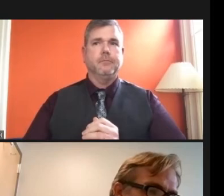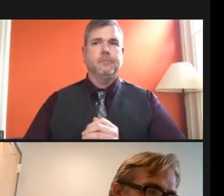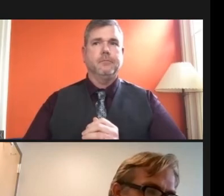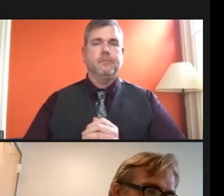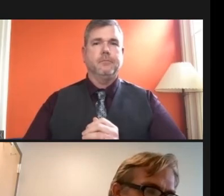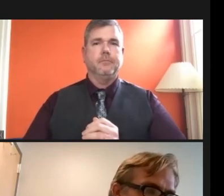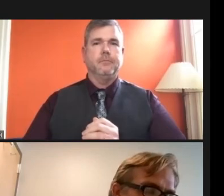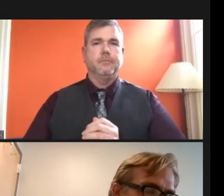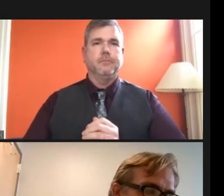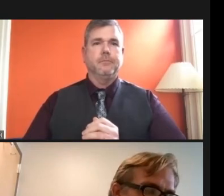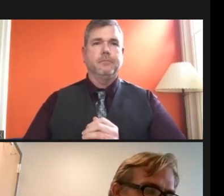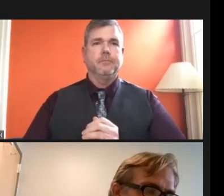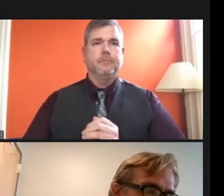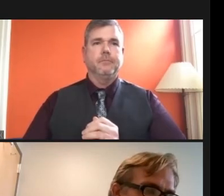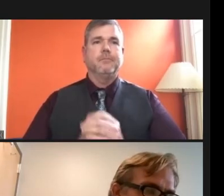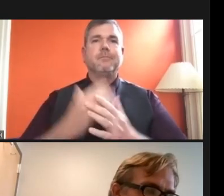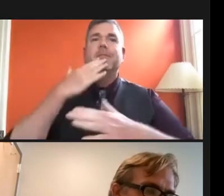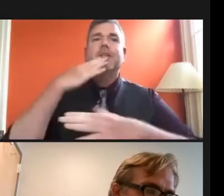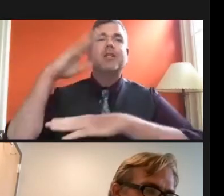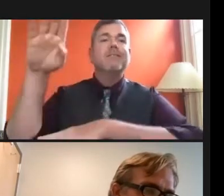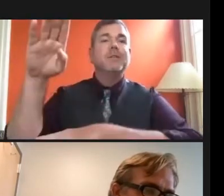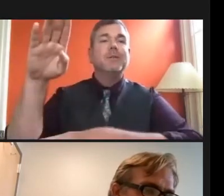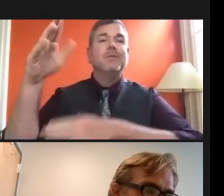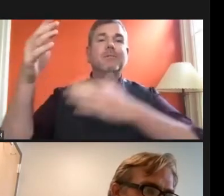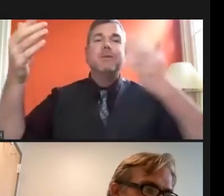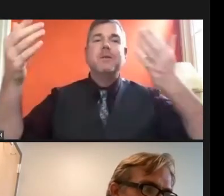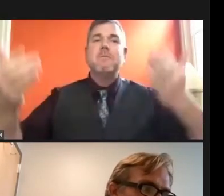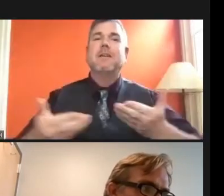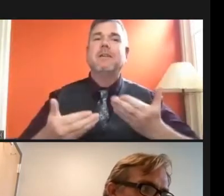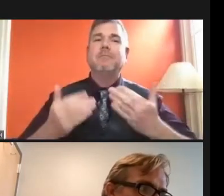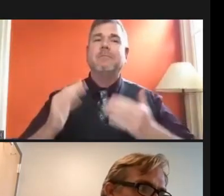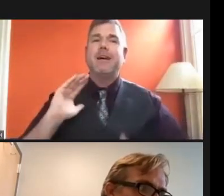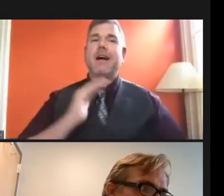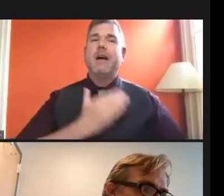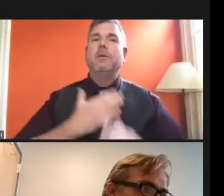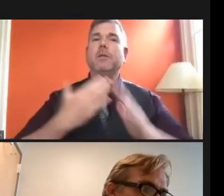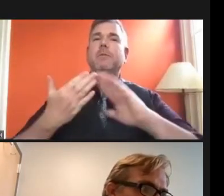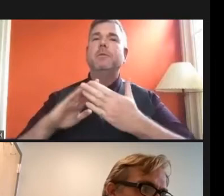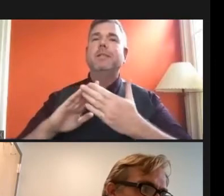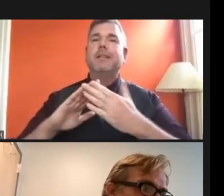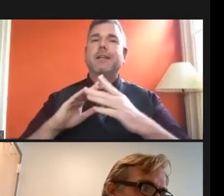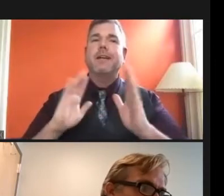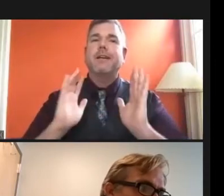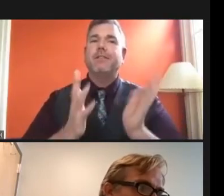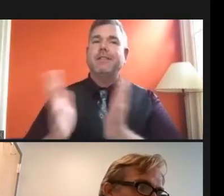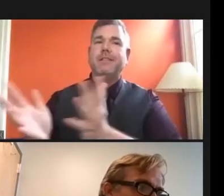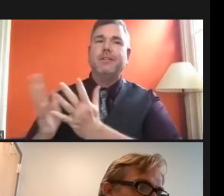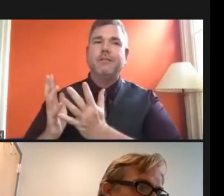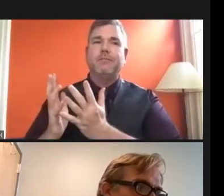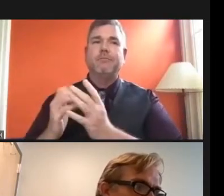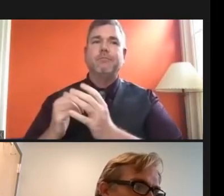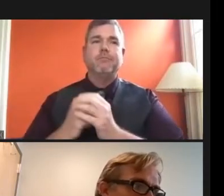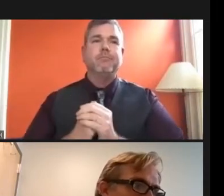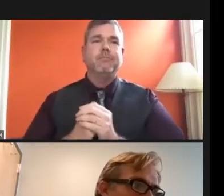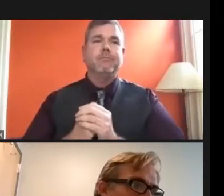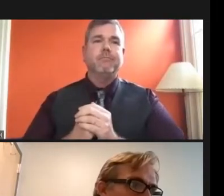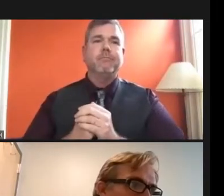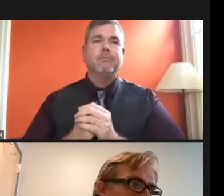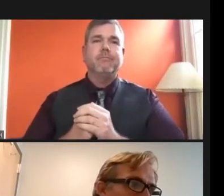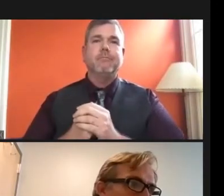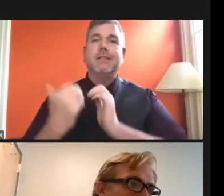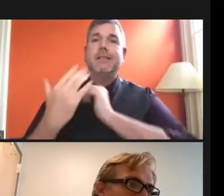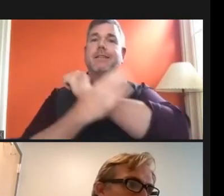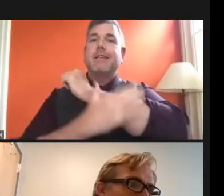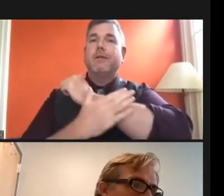Well, good afternoon, everyone, and welcome to our community conversation event hosted by the County of Marin and Marin Health and Human